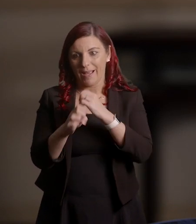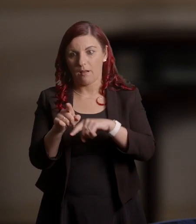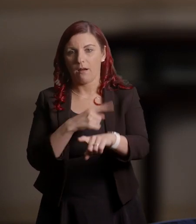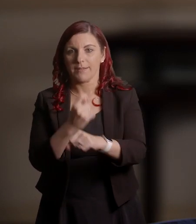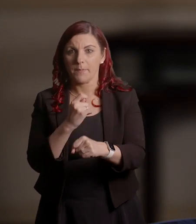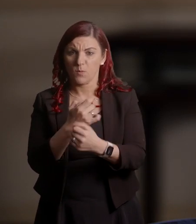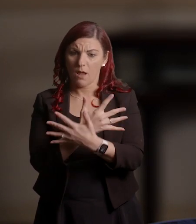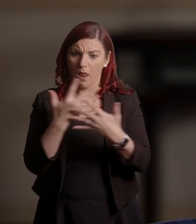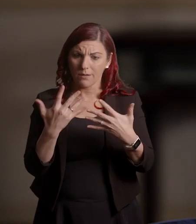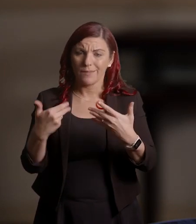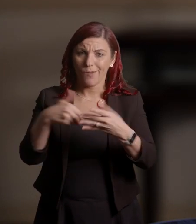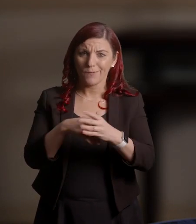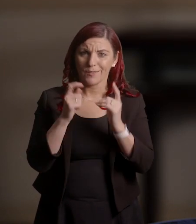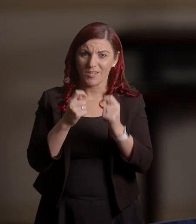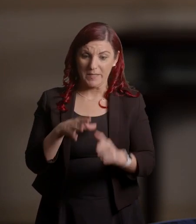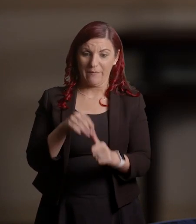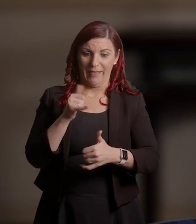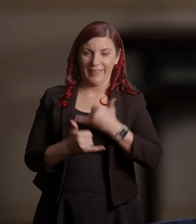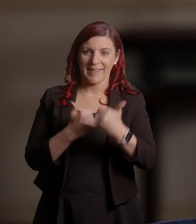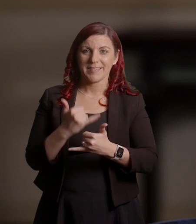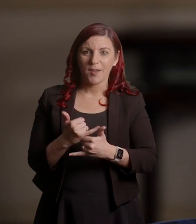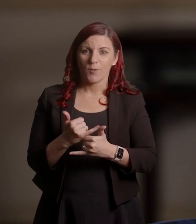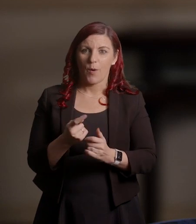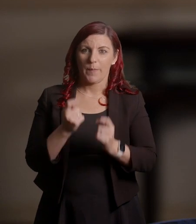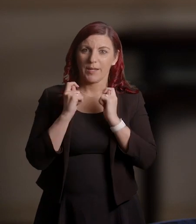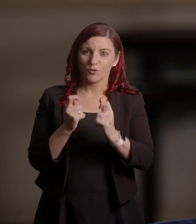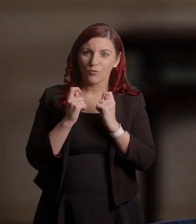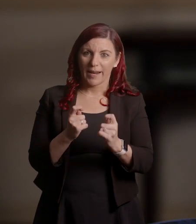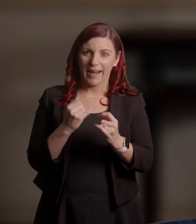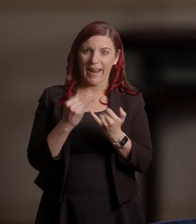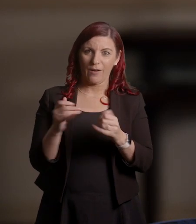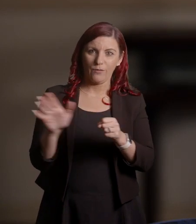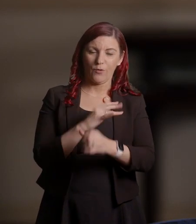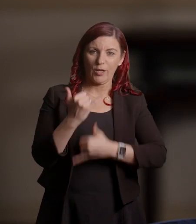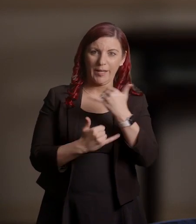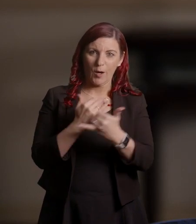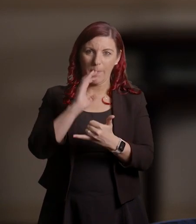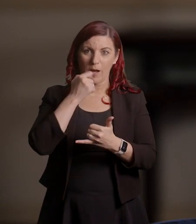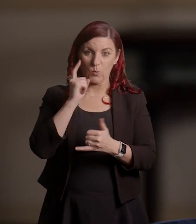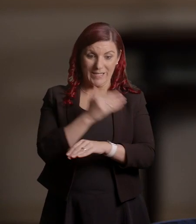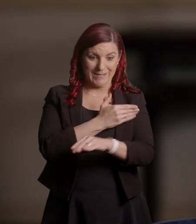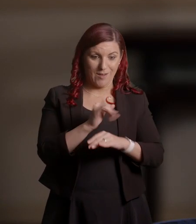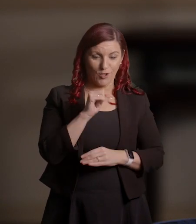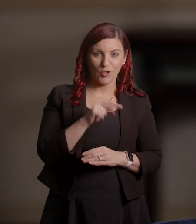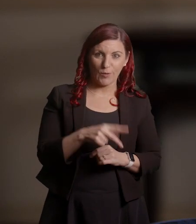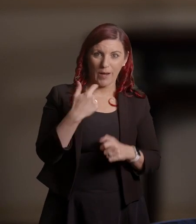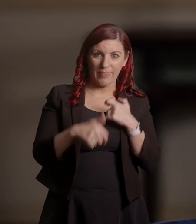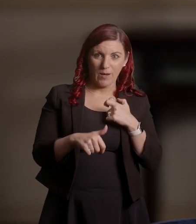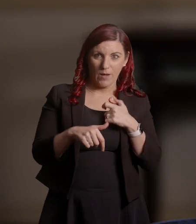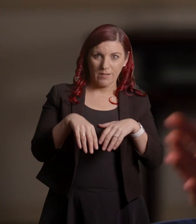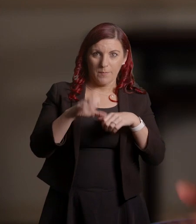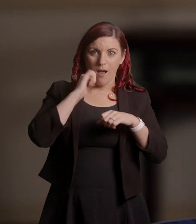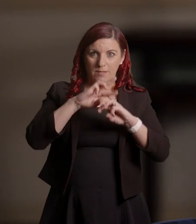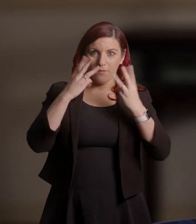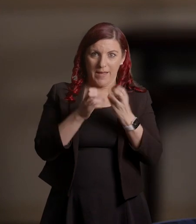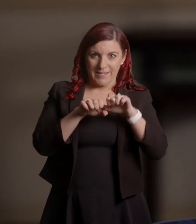bit longer. So a lot goes into it, and particularly this year, we've been training like a full year come now, because we started in January, and